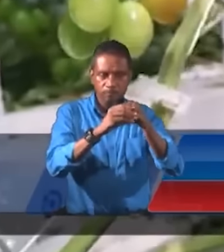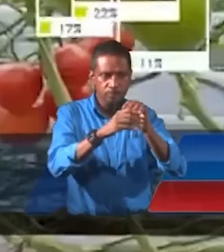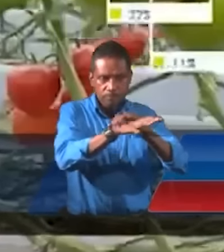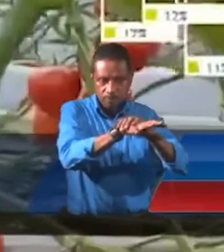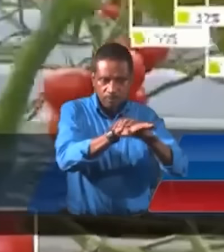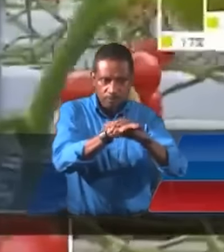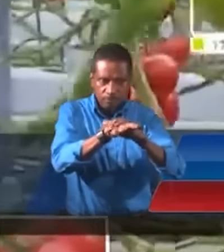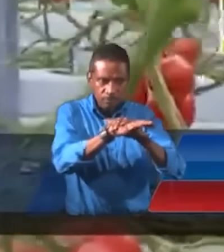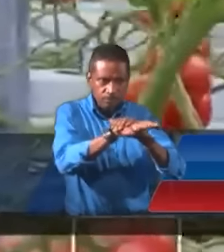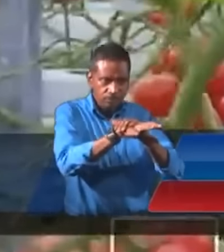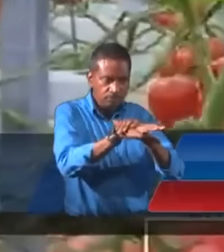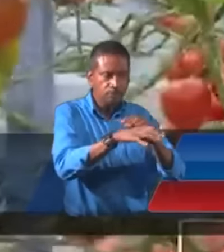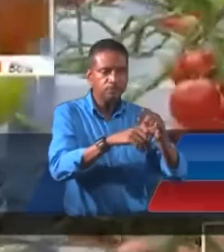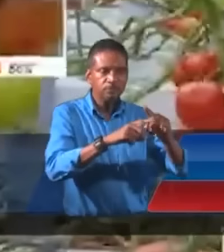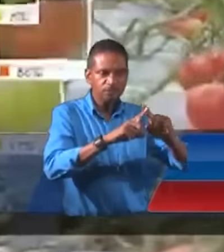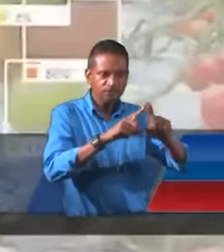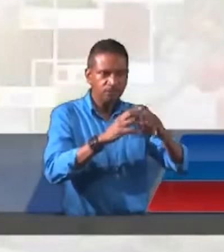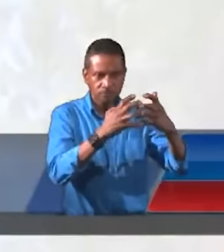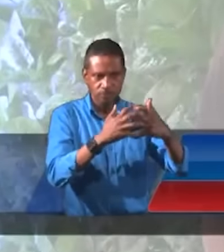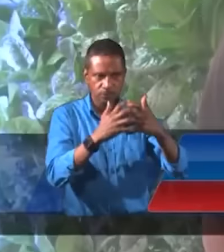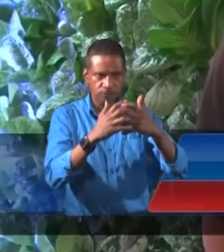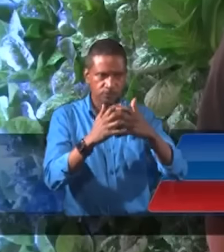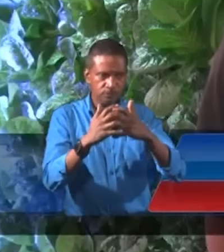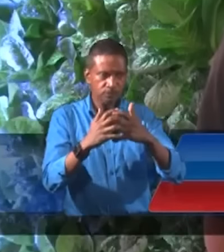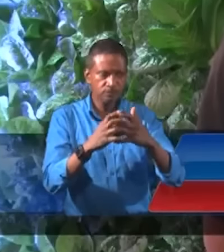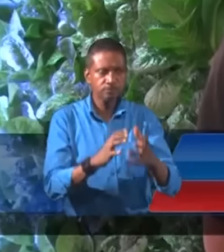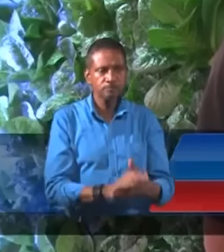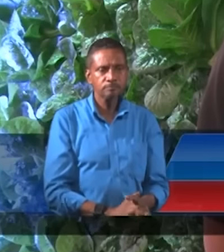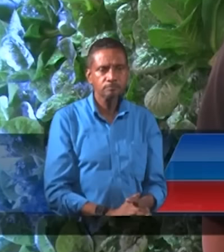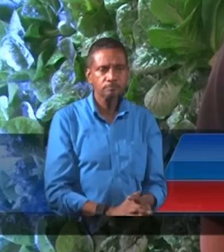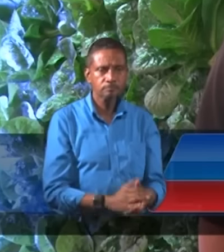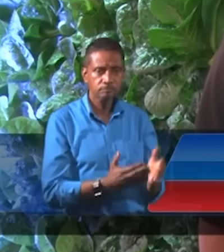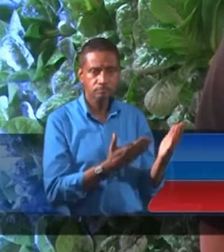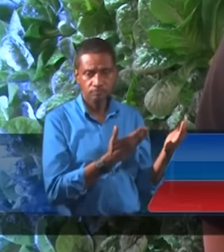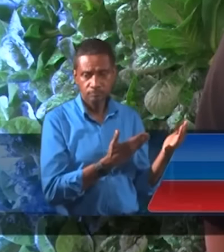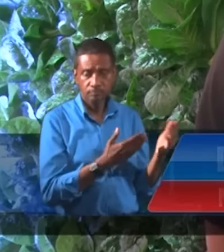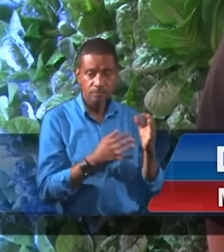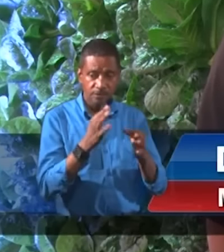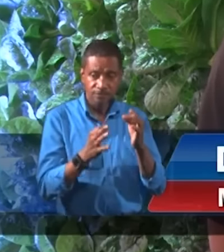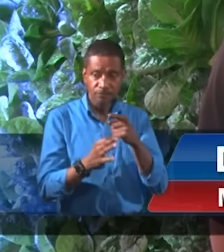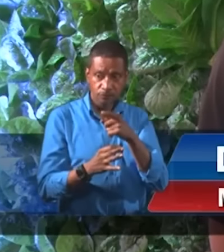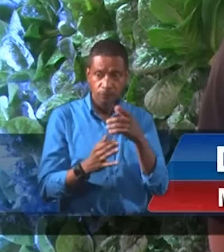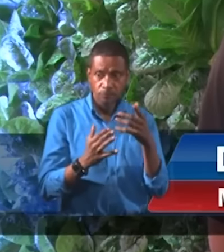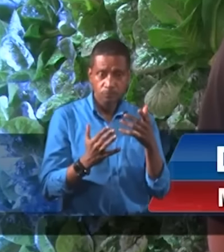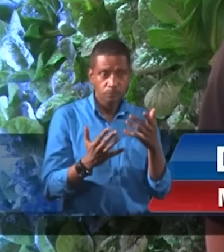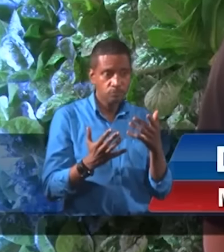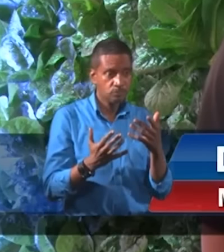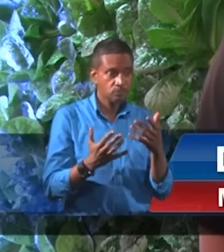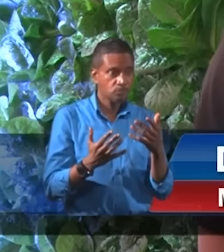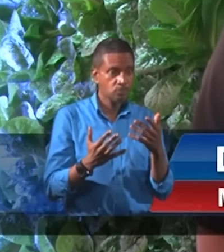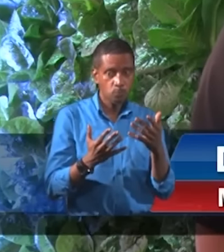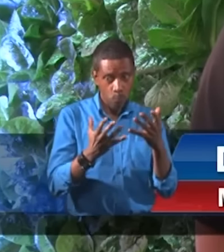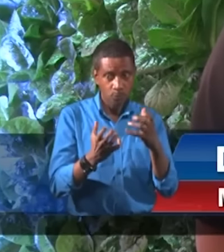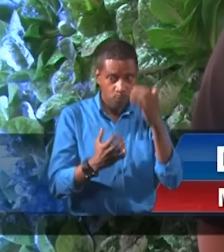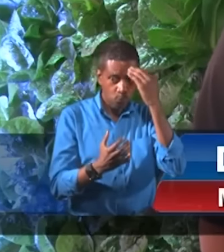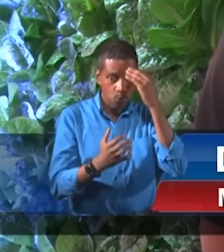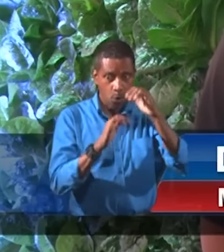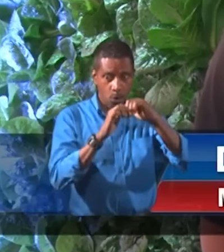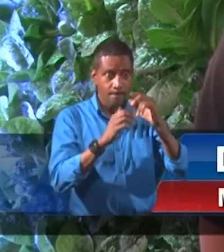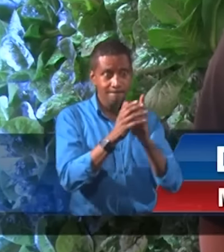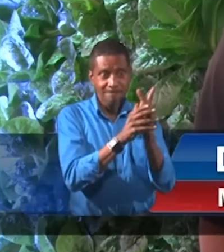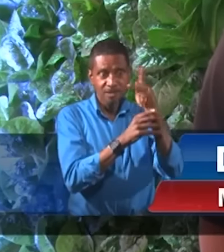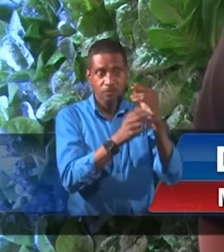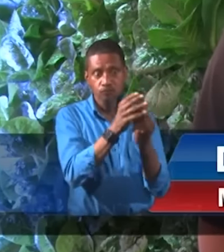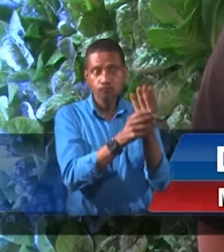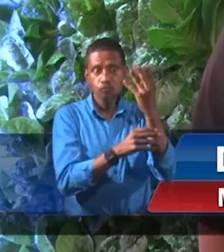crop growth and resource utilization. If you want to get into very specific about how plants grow and looking